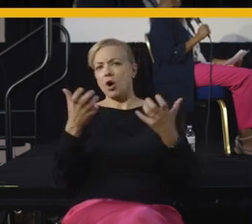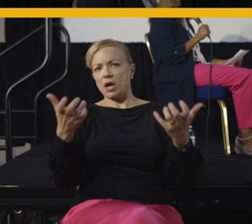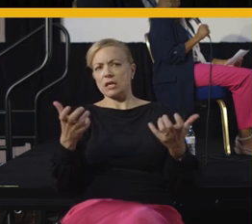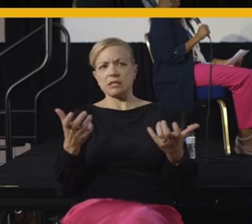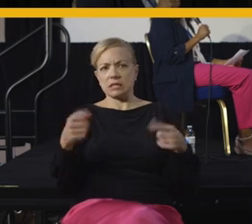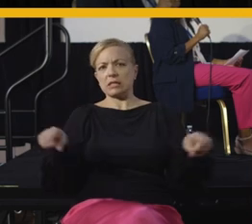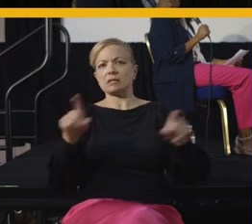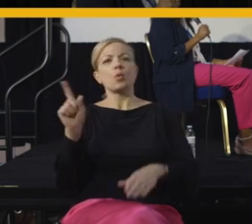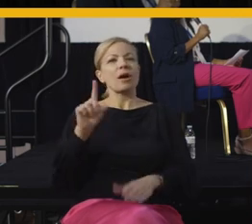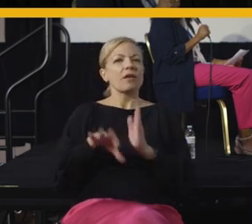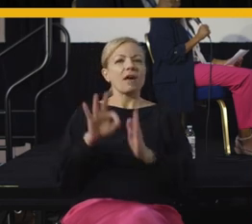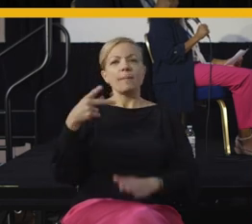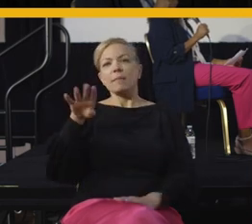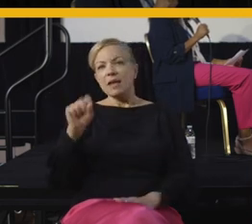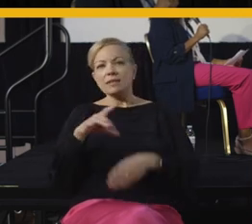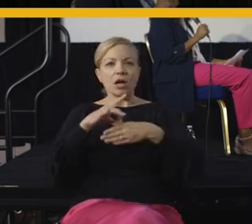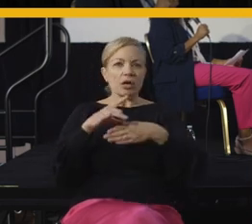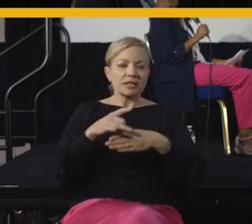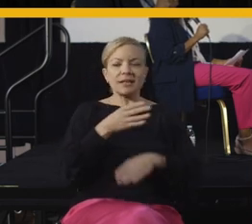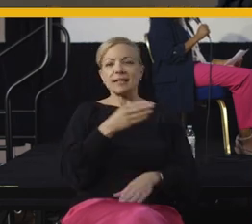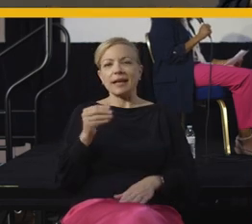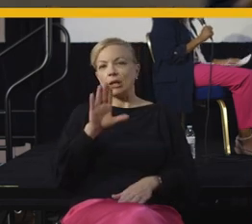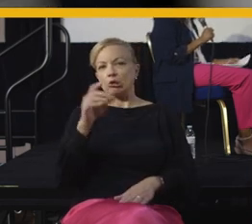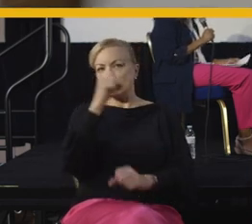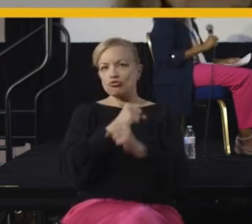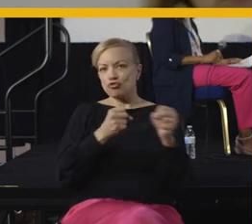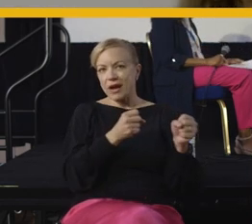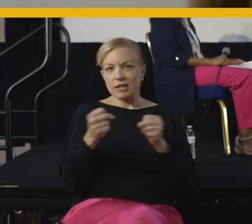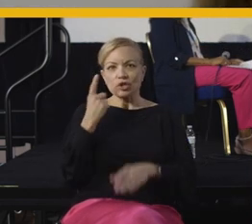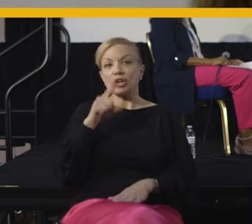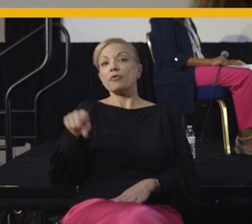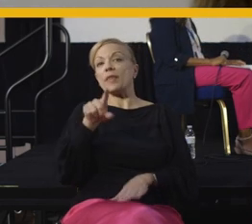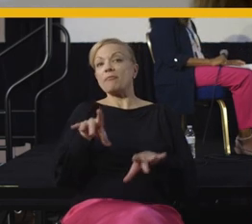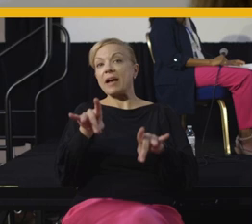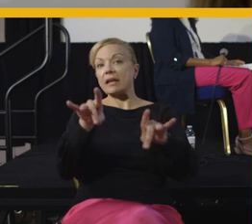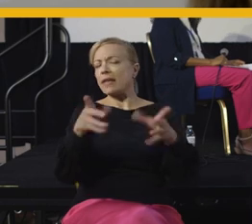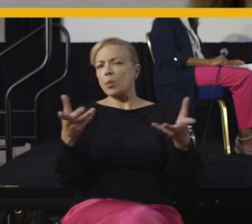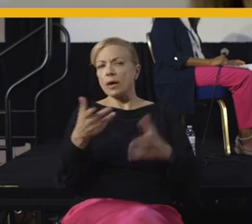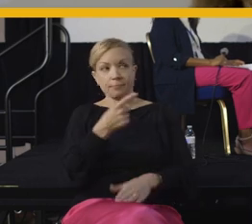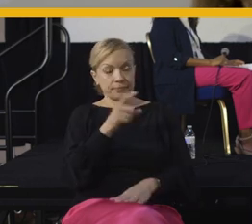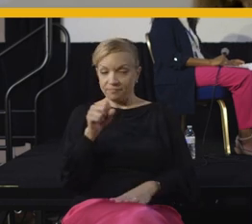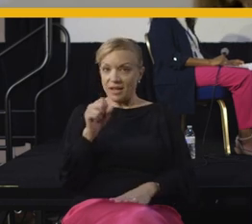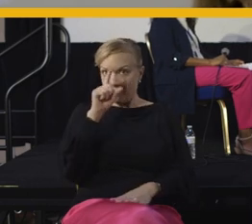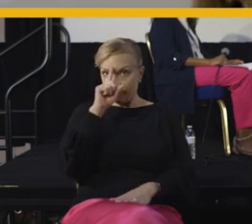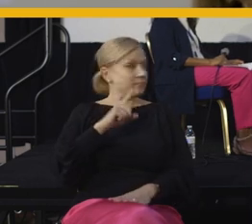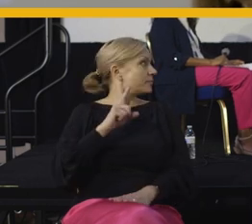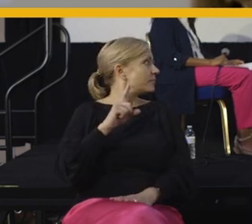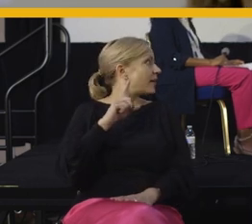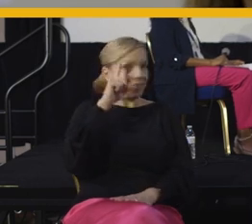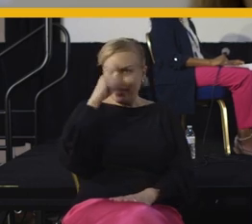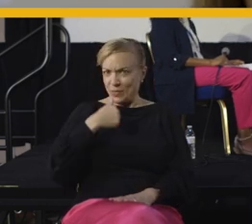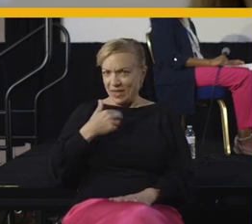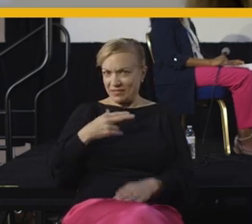find PBS content and what is the overall strategy. Sure, happy to. I believe we have some slides here,